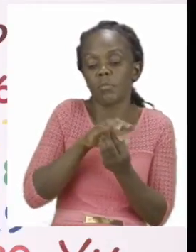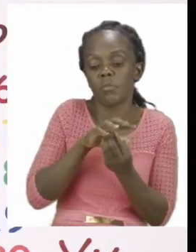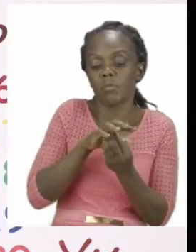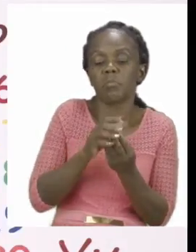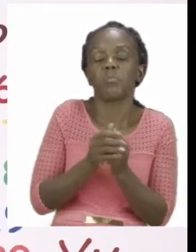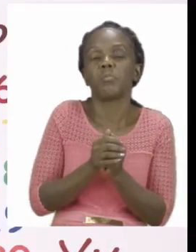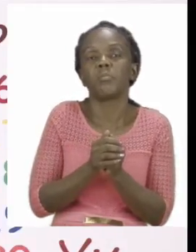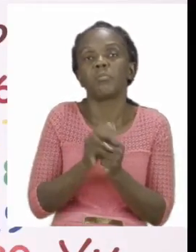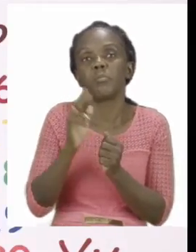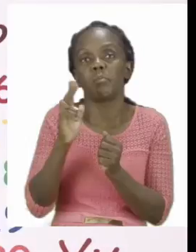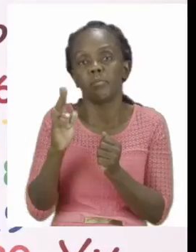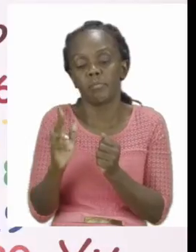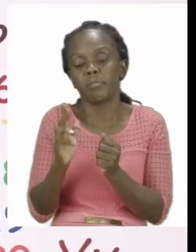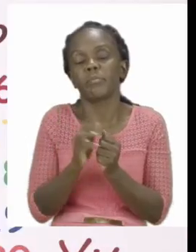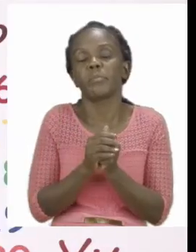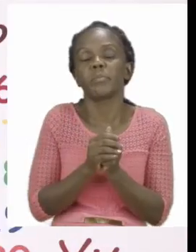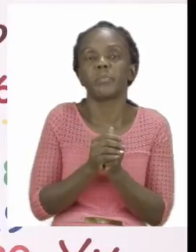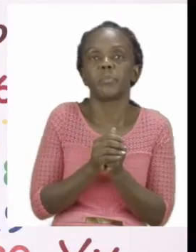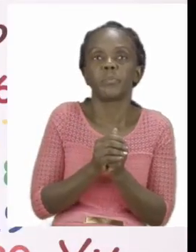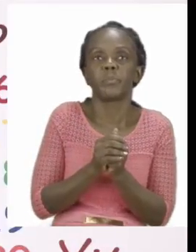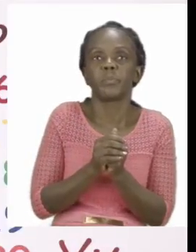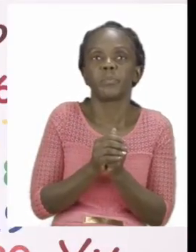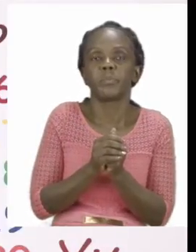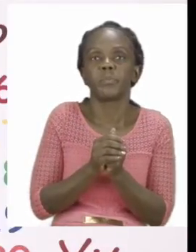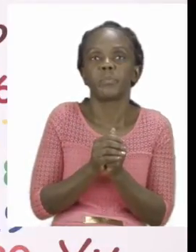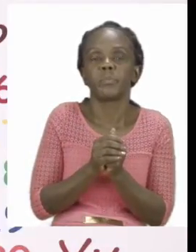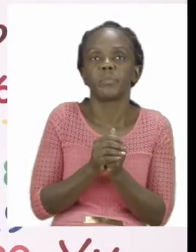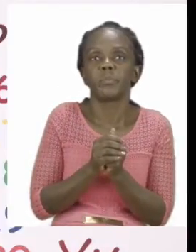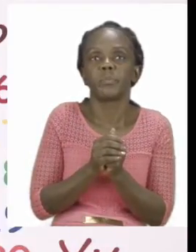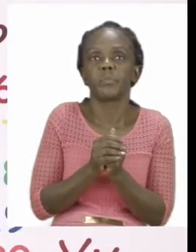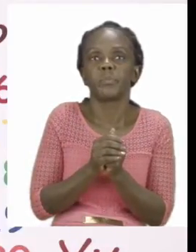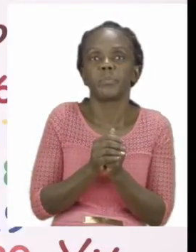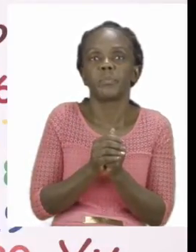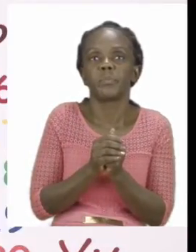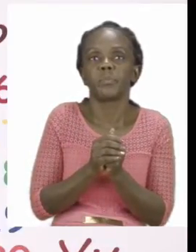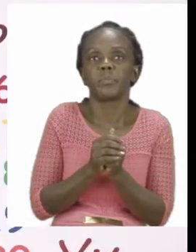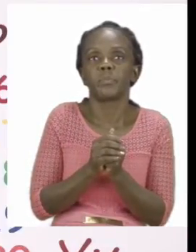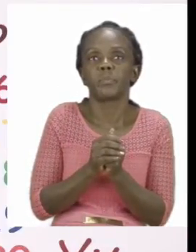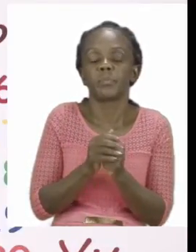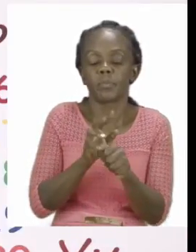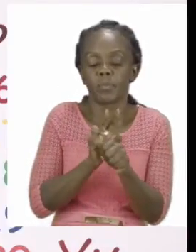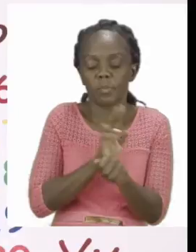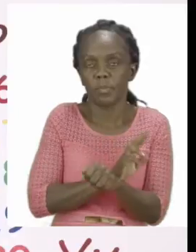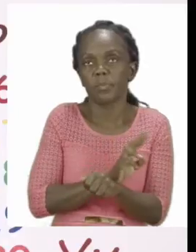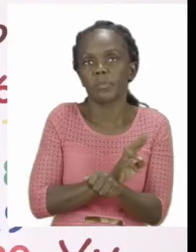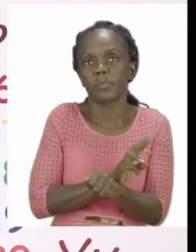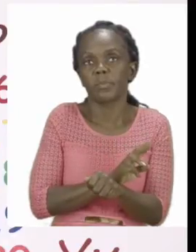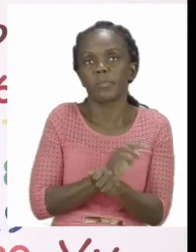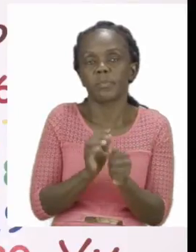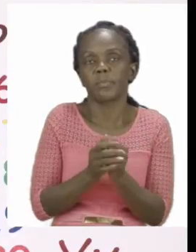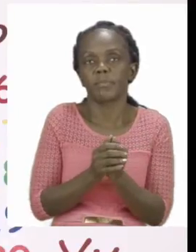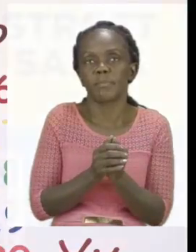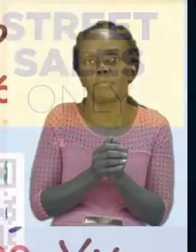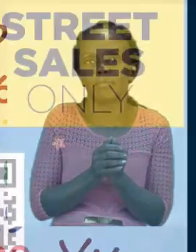even dress up and look for the things as well to act with. And I will see you soon after our